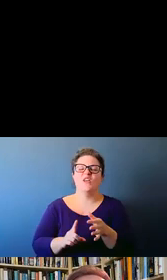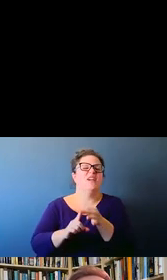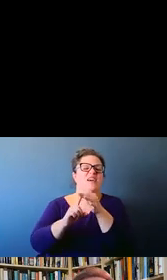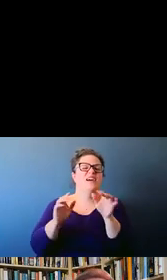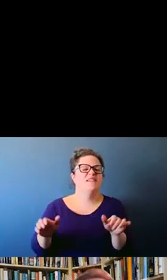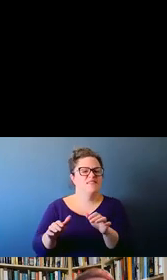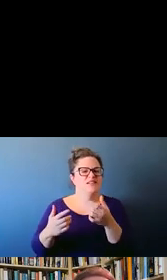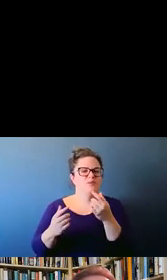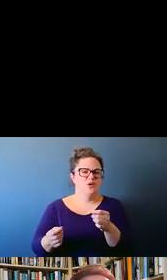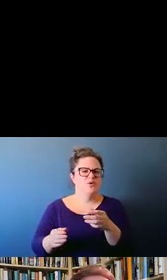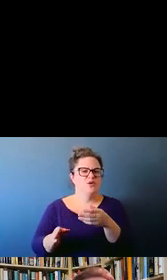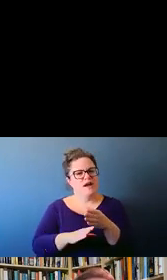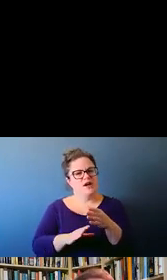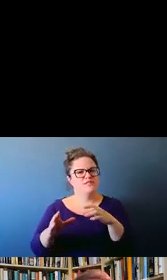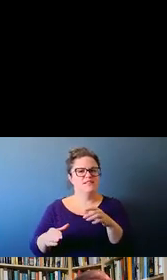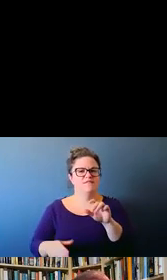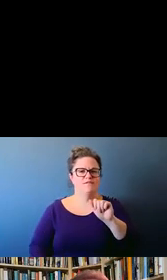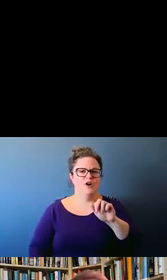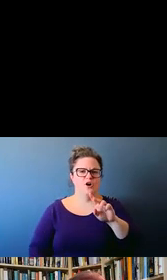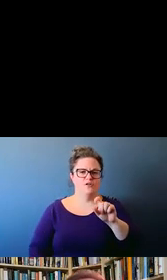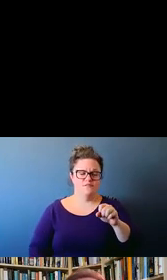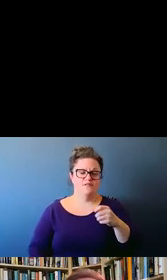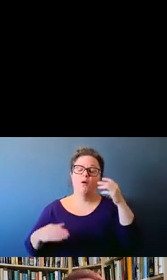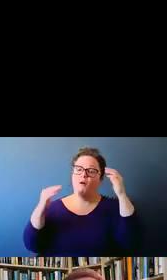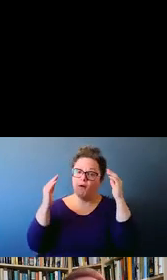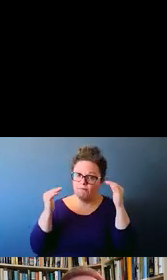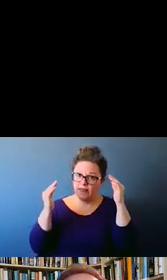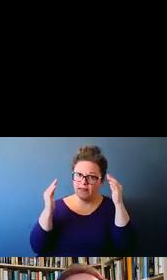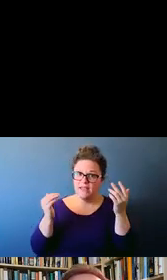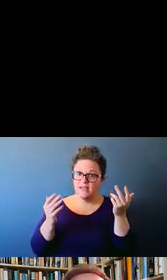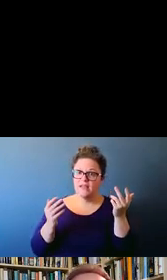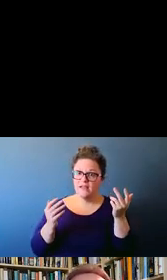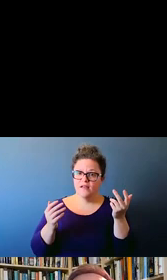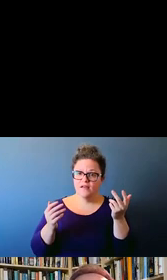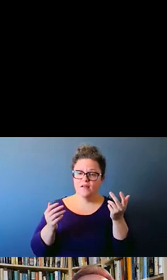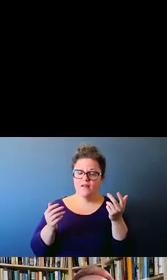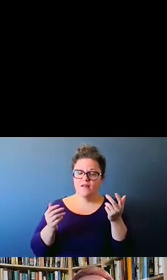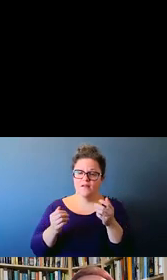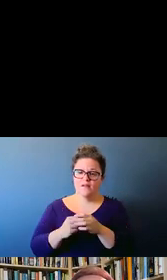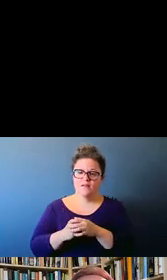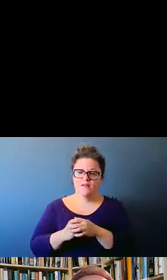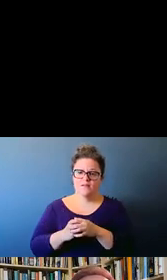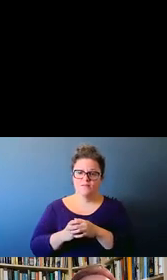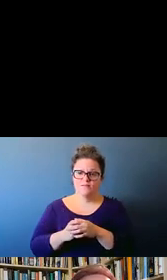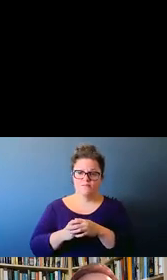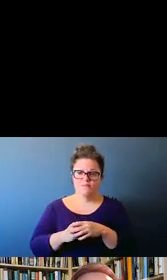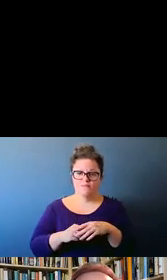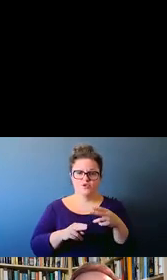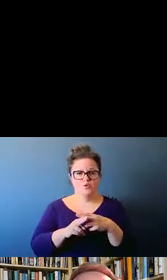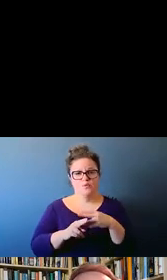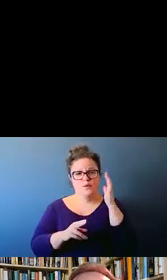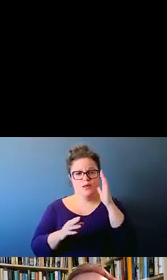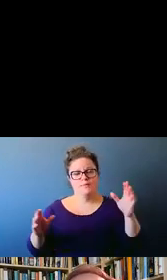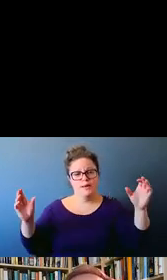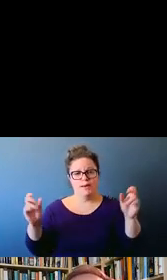Manitoba in your own way, and hopefully with an eye to moving back to something closer to the normal world in the